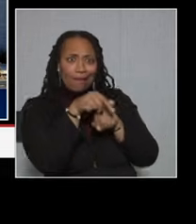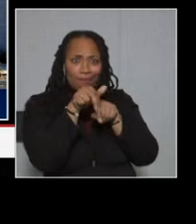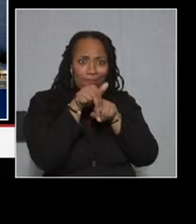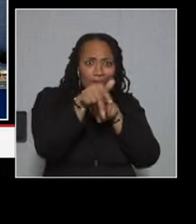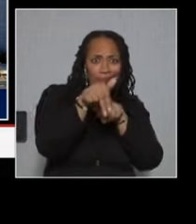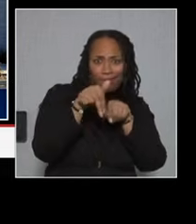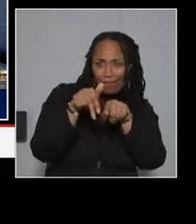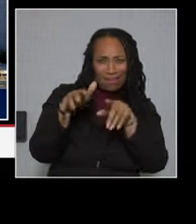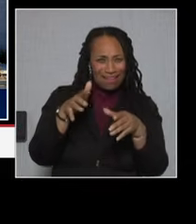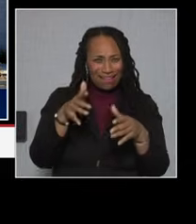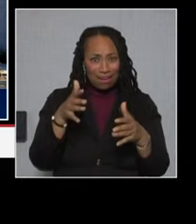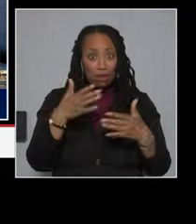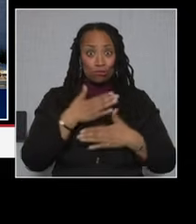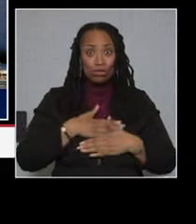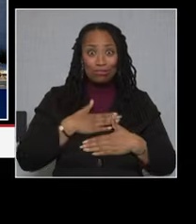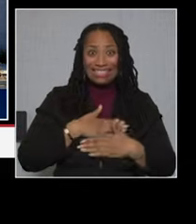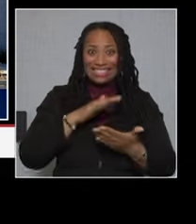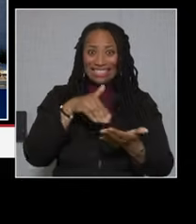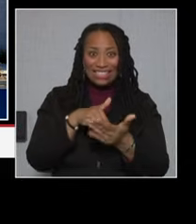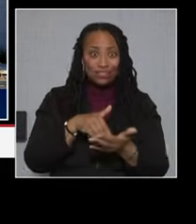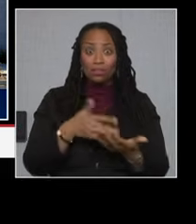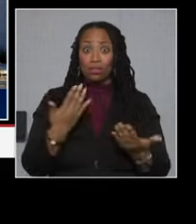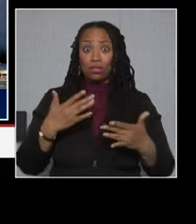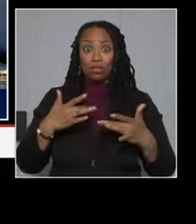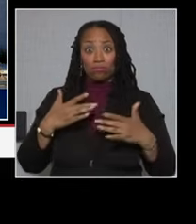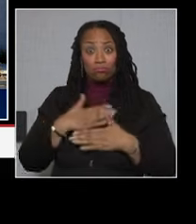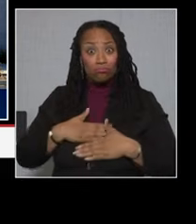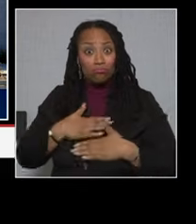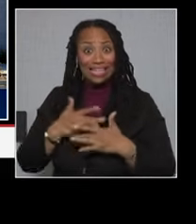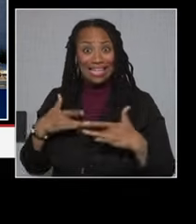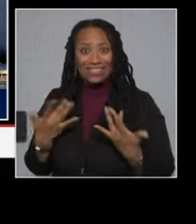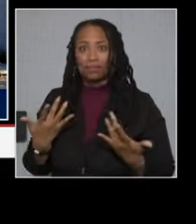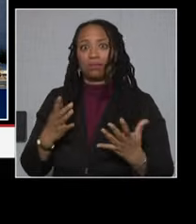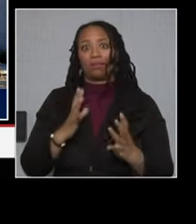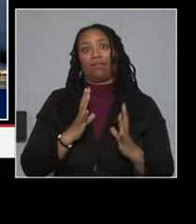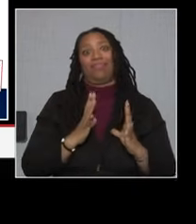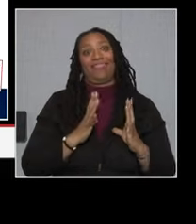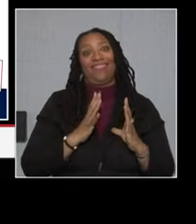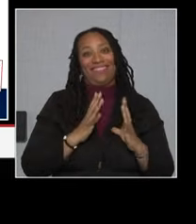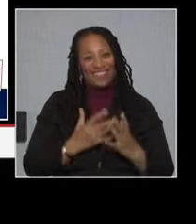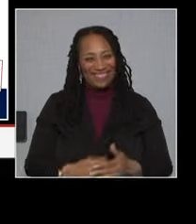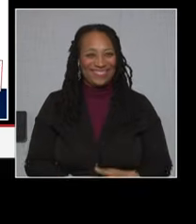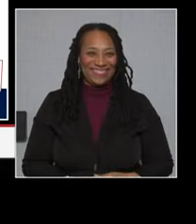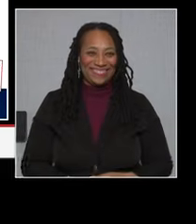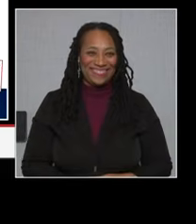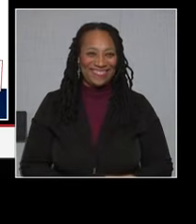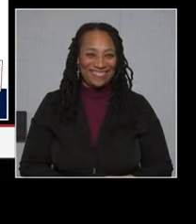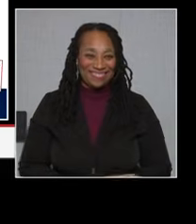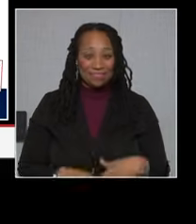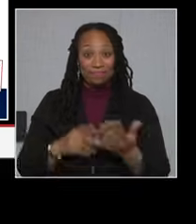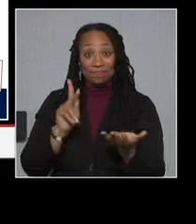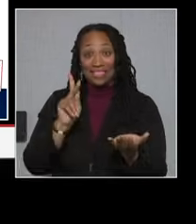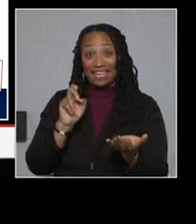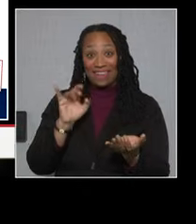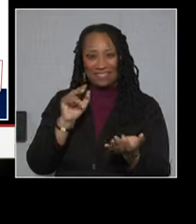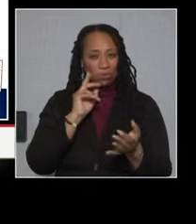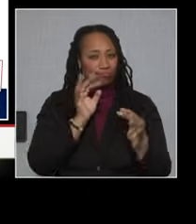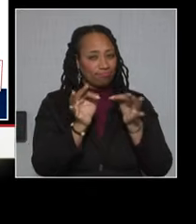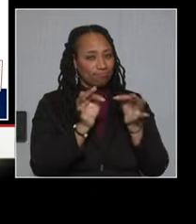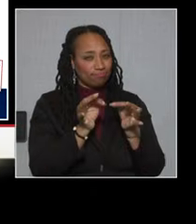Fort DuPont Park. And I think, Kevin, you're going to talk a little bit more about what we have